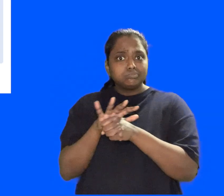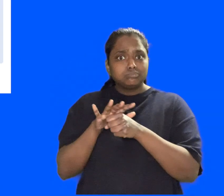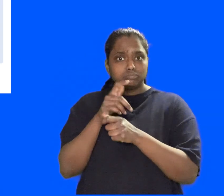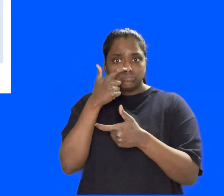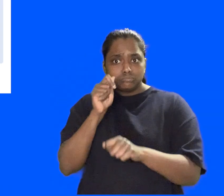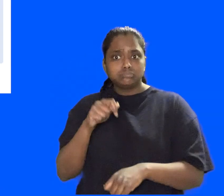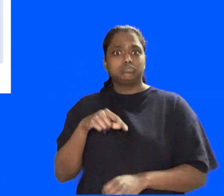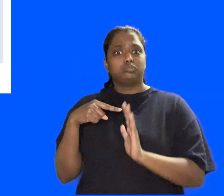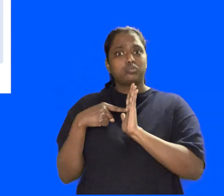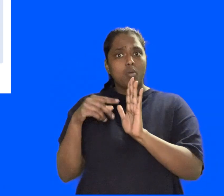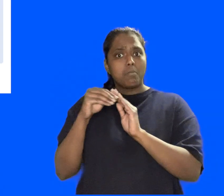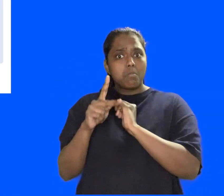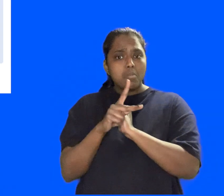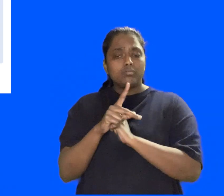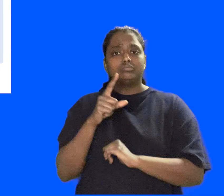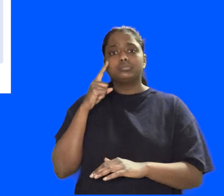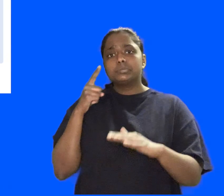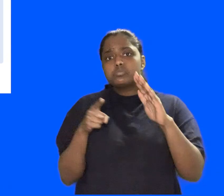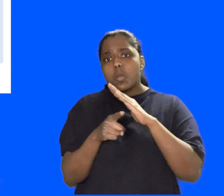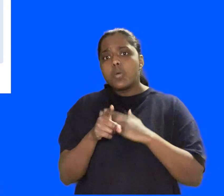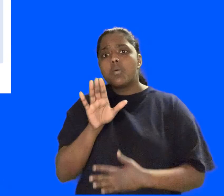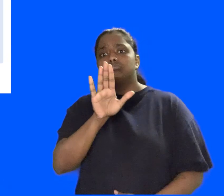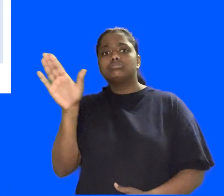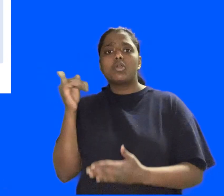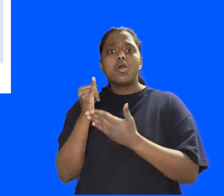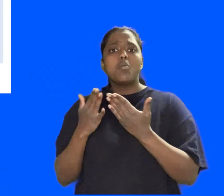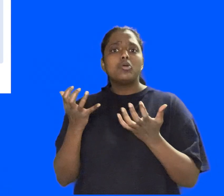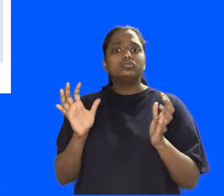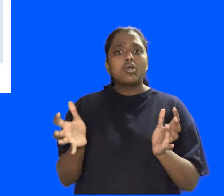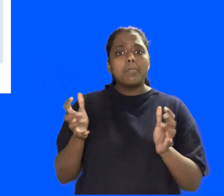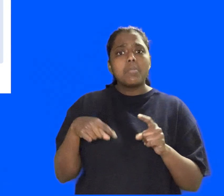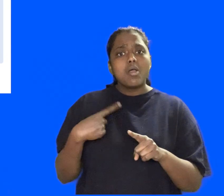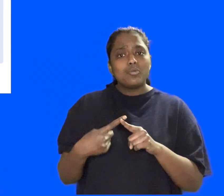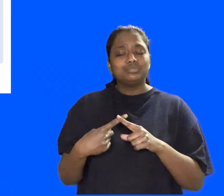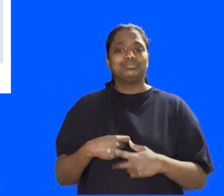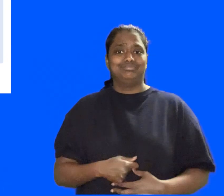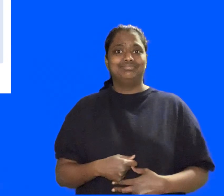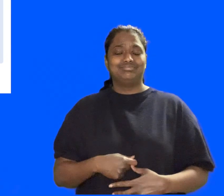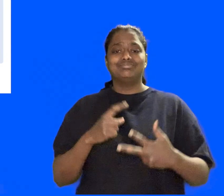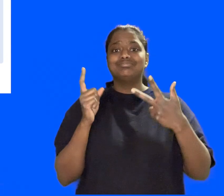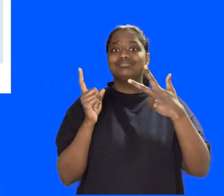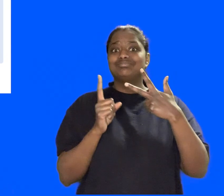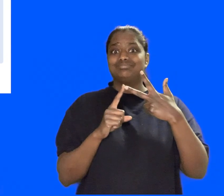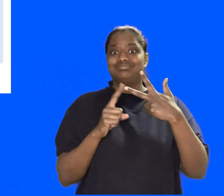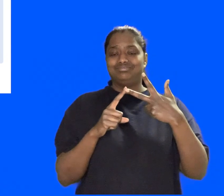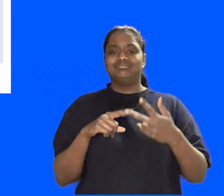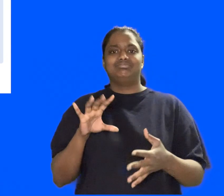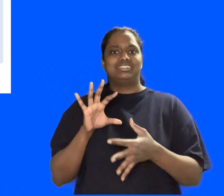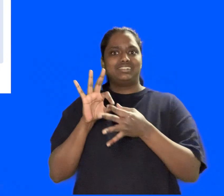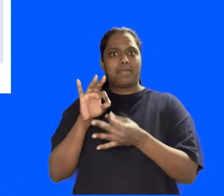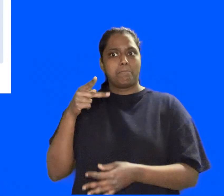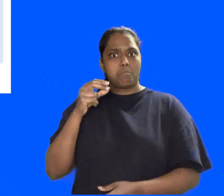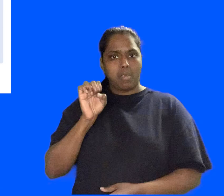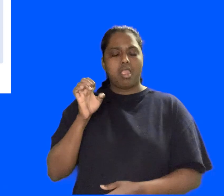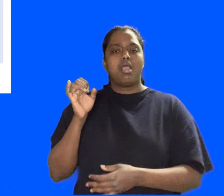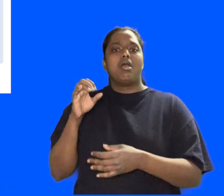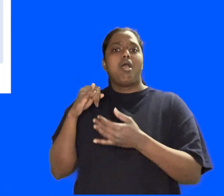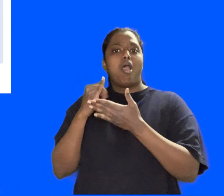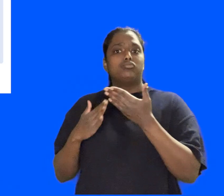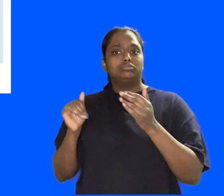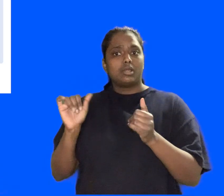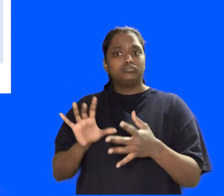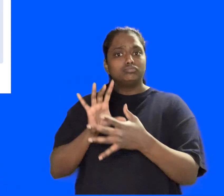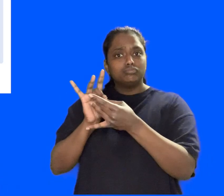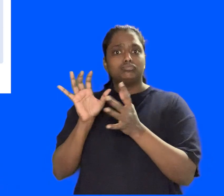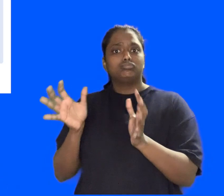ability to reply to them. Second, in the explore phase, artists can look for other artists whose areas of interest are shown on their